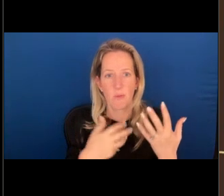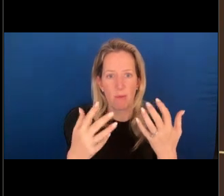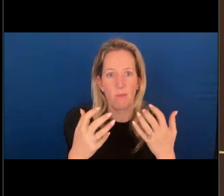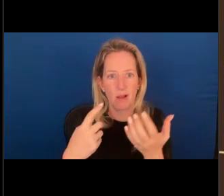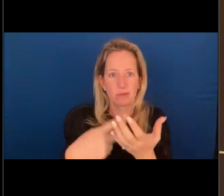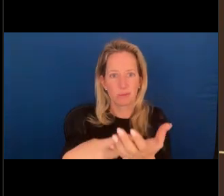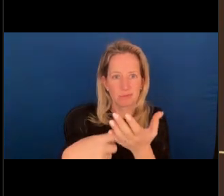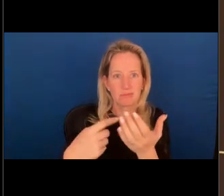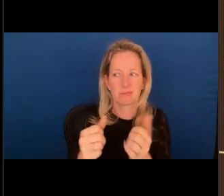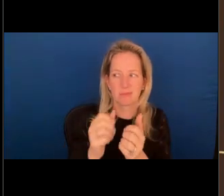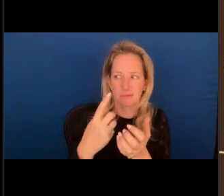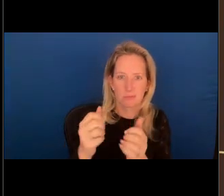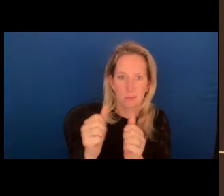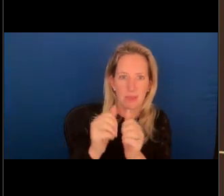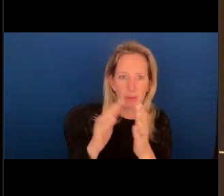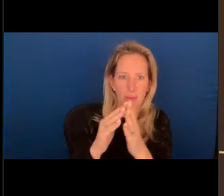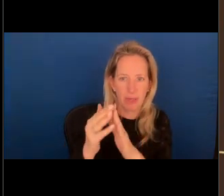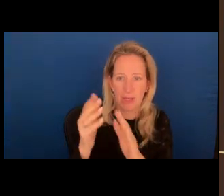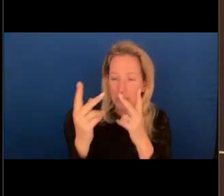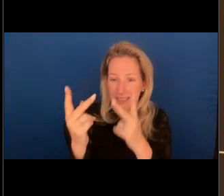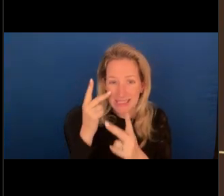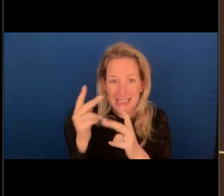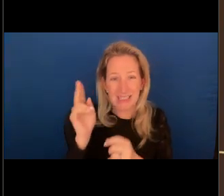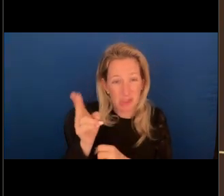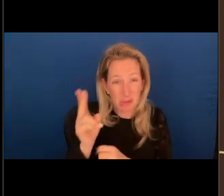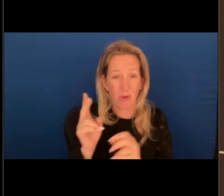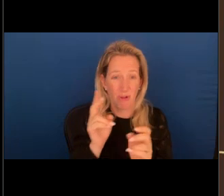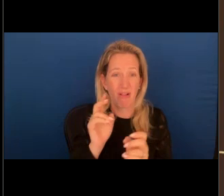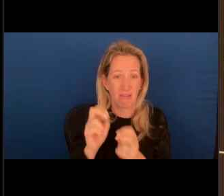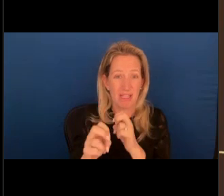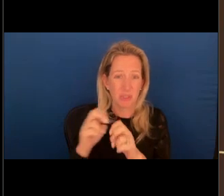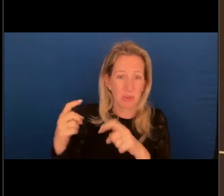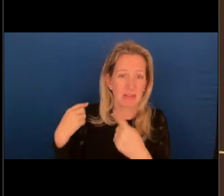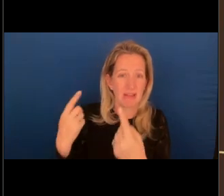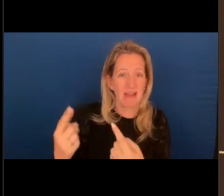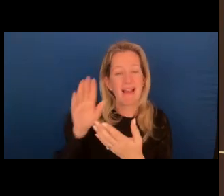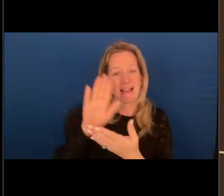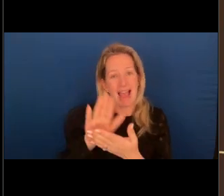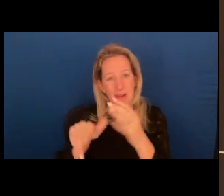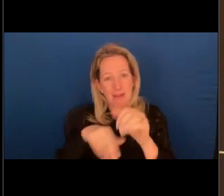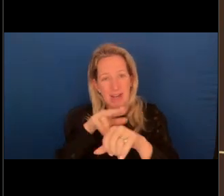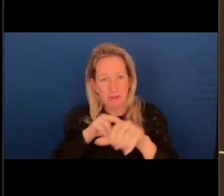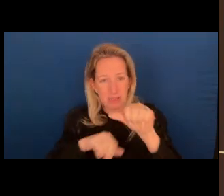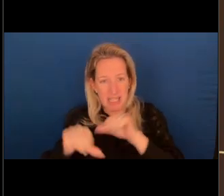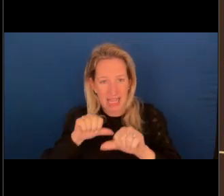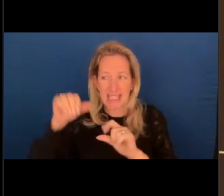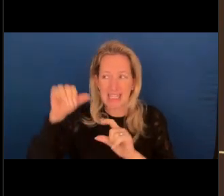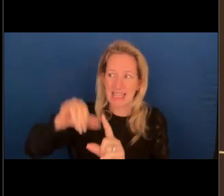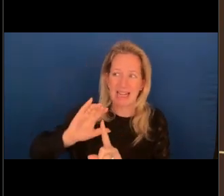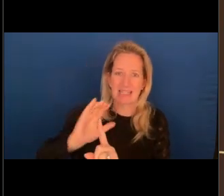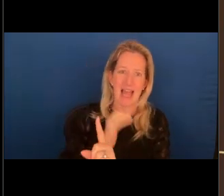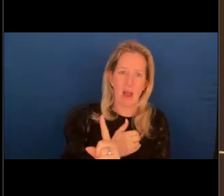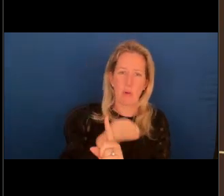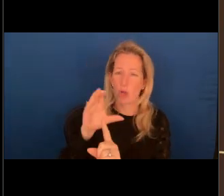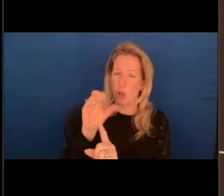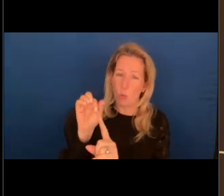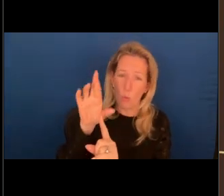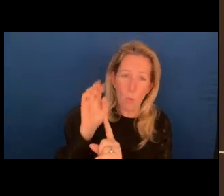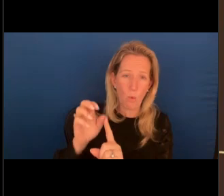seeing historic issues. And I will say that at the Academy of Natural Sciences, this is one of our core goals through our Just Solutions